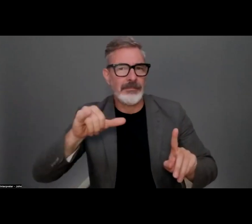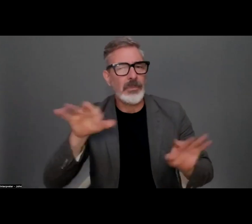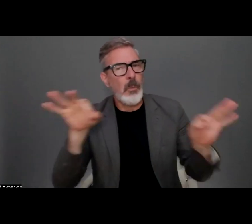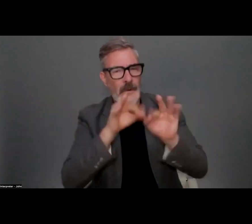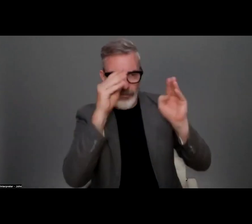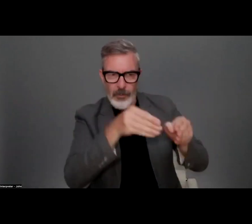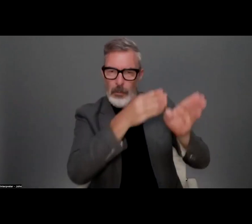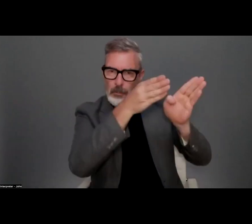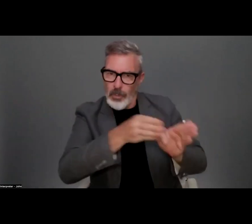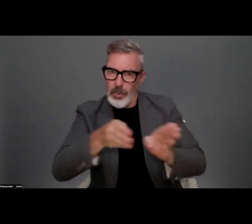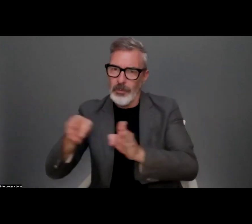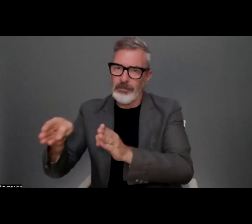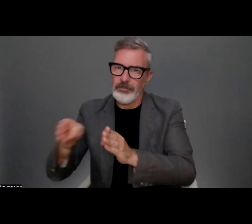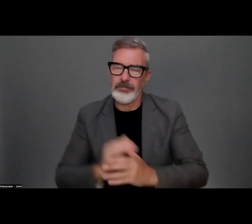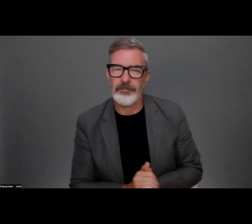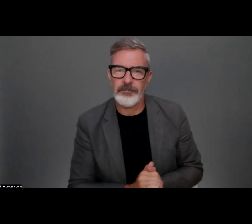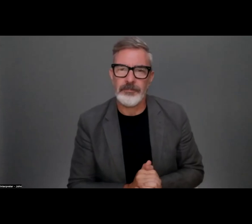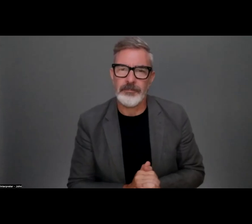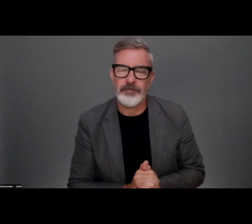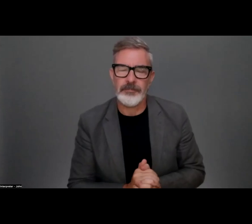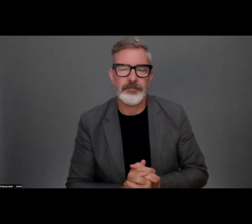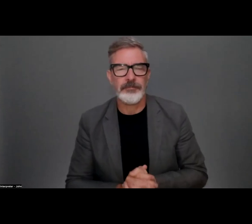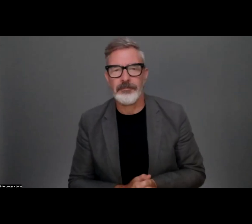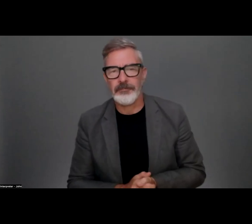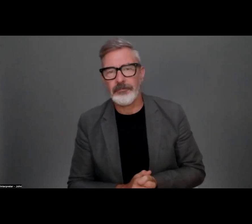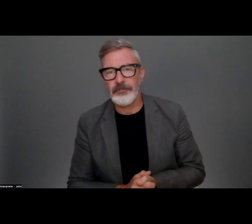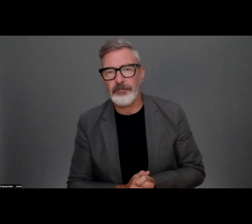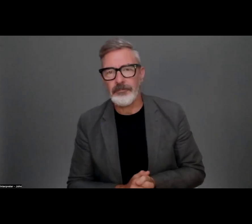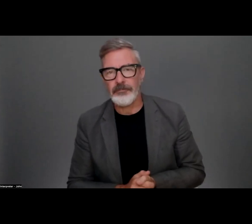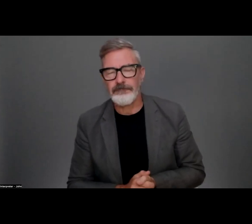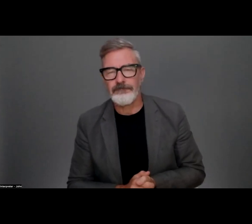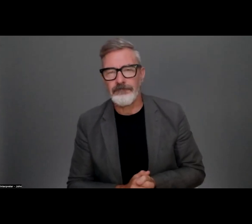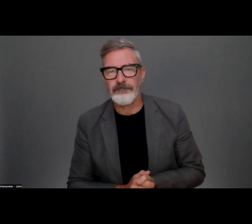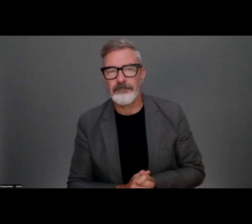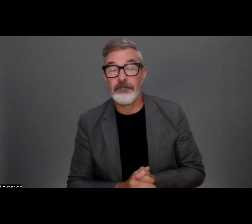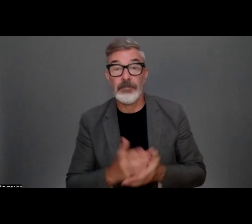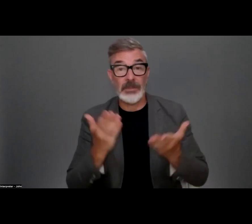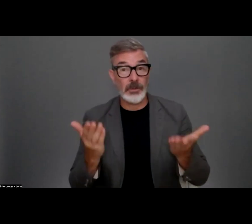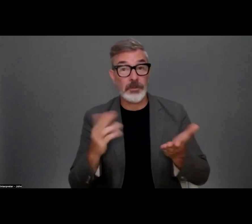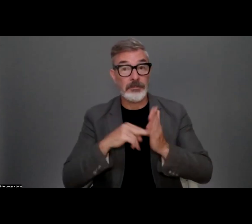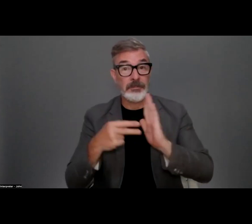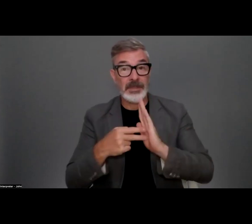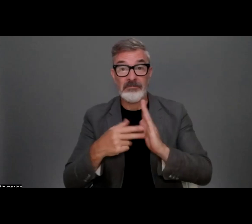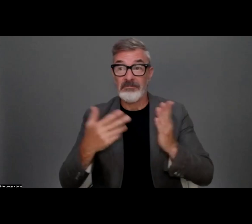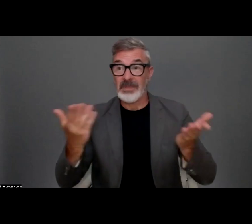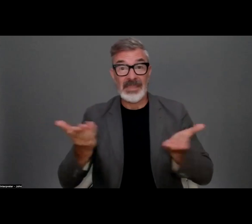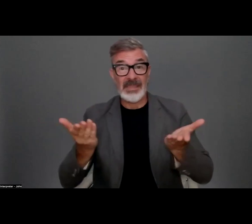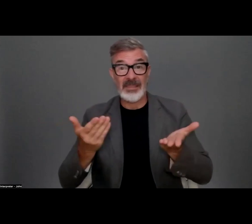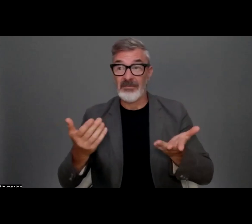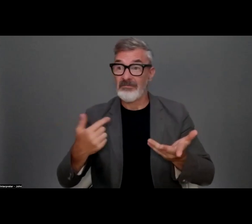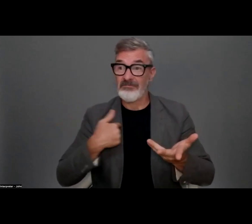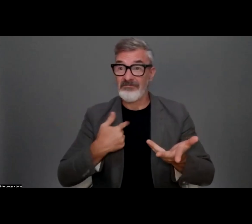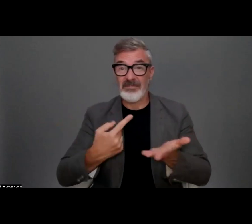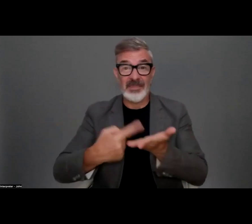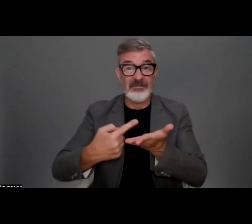when we think of it that way, it makes it a completely different conversation when we are talking about accommodations,